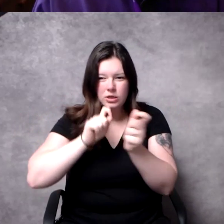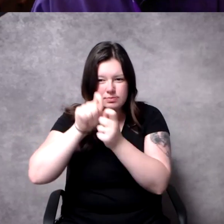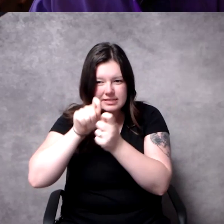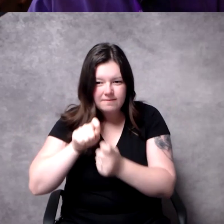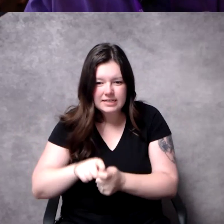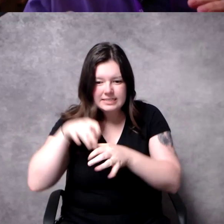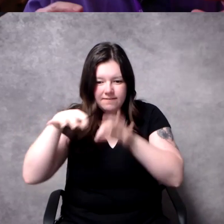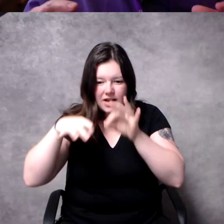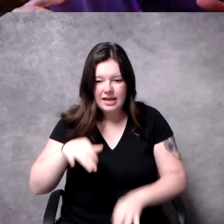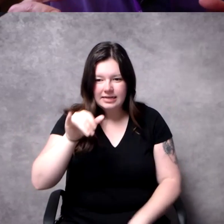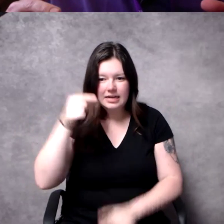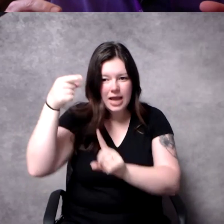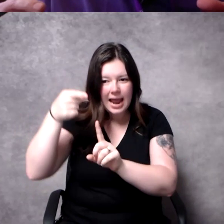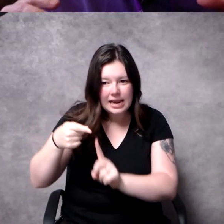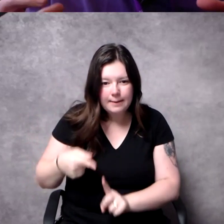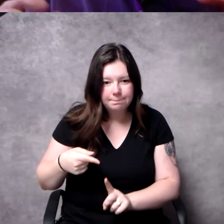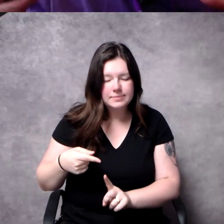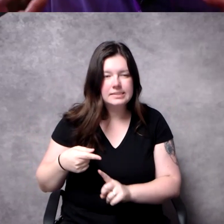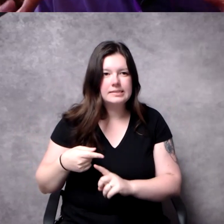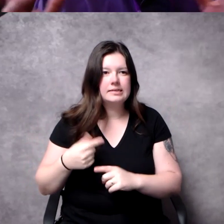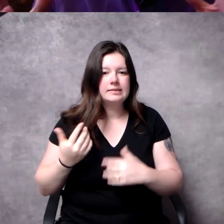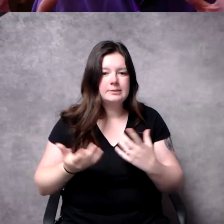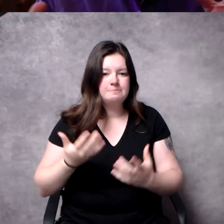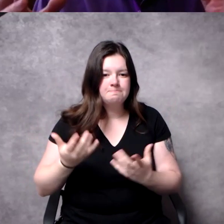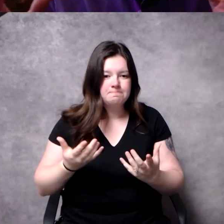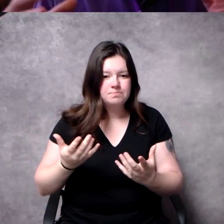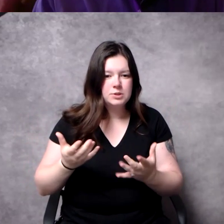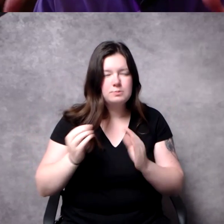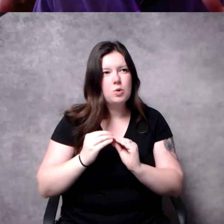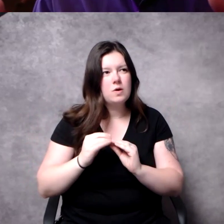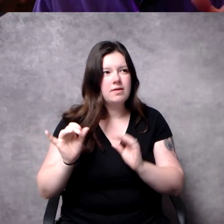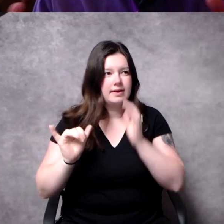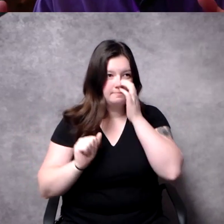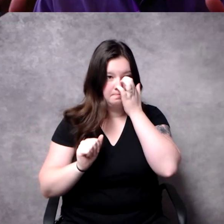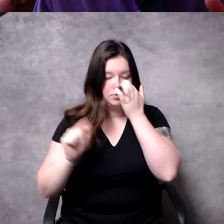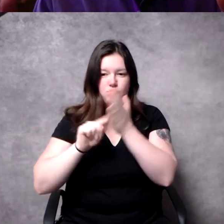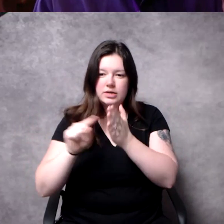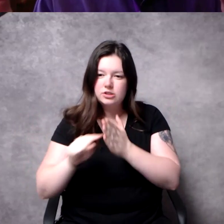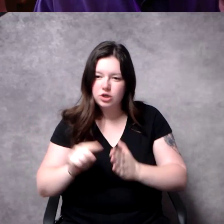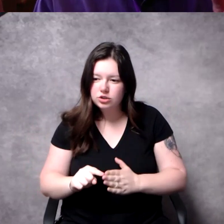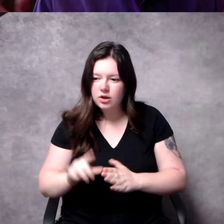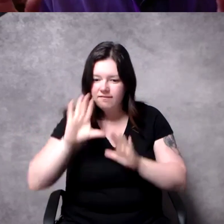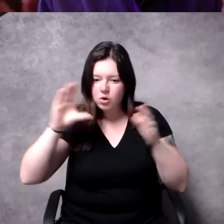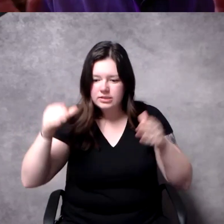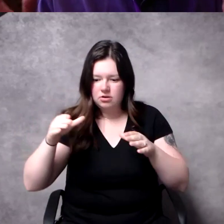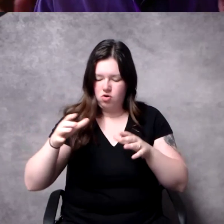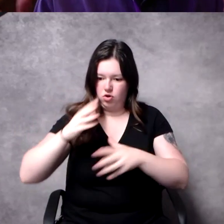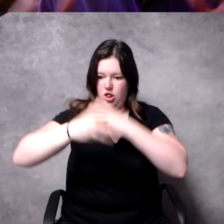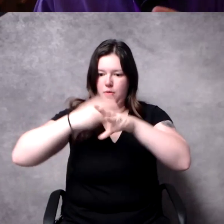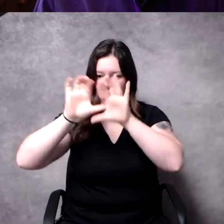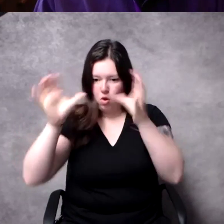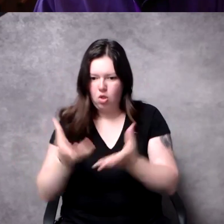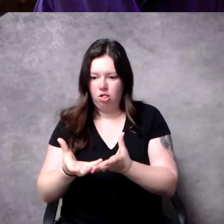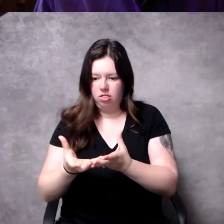It's more the sort of the research proposals are sort of more global rather than specific. So it's a